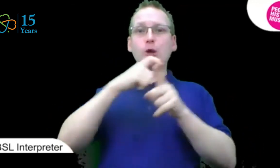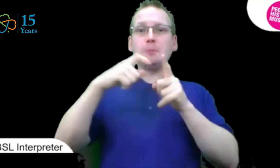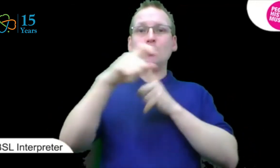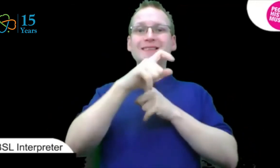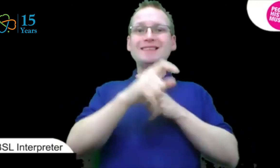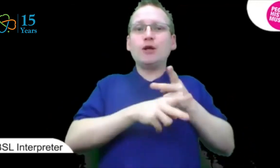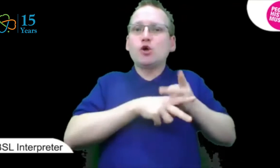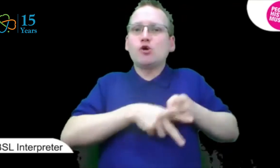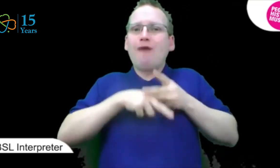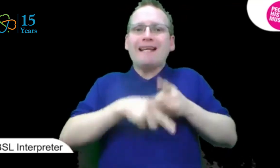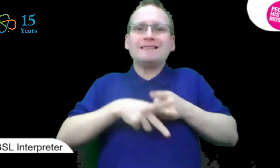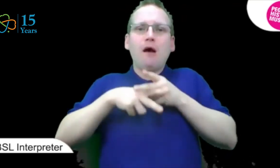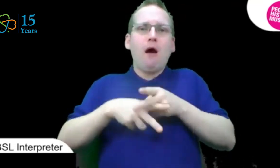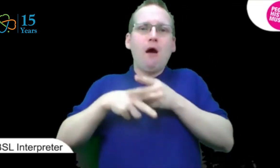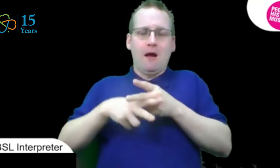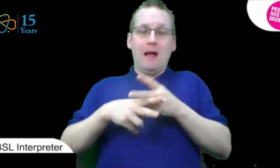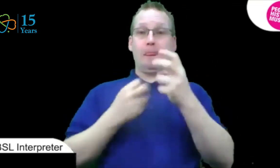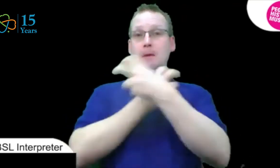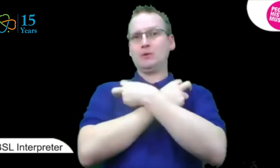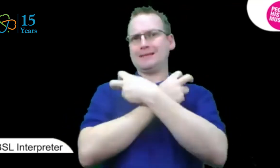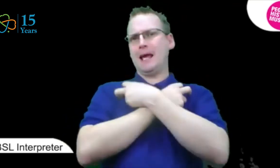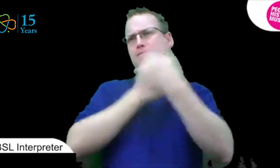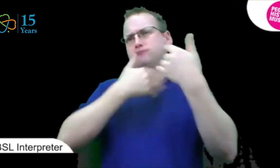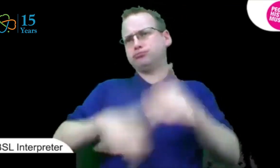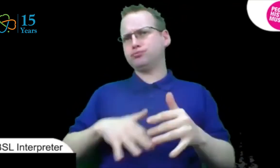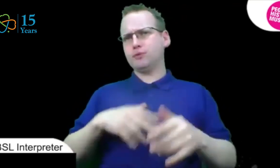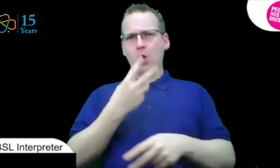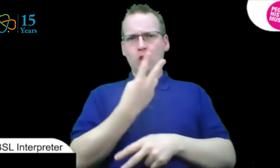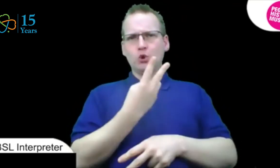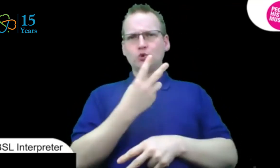delivered the museum's award-winning